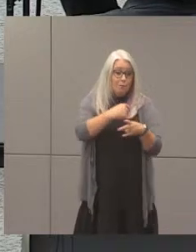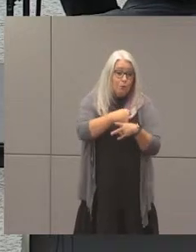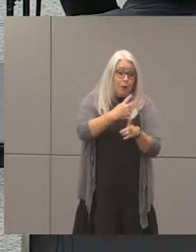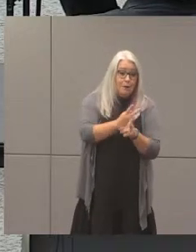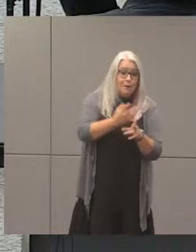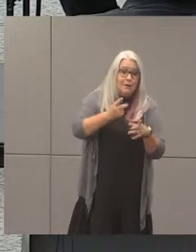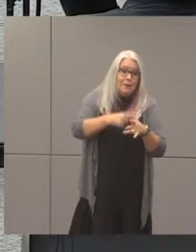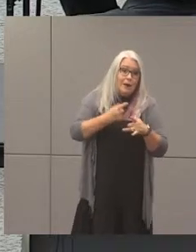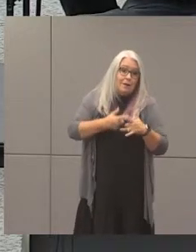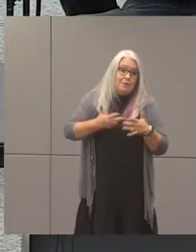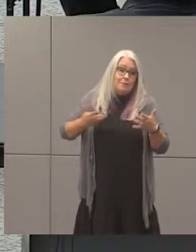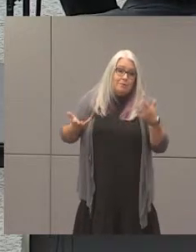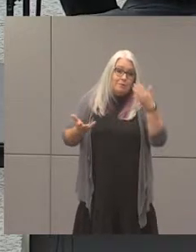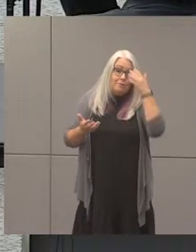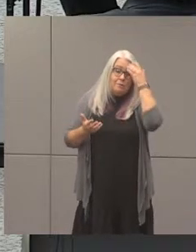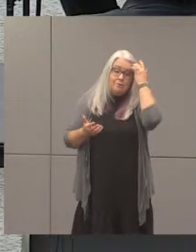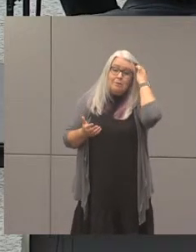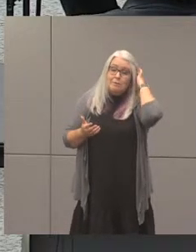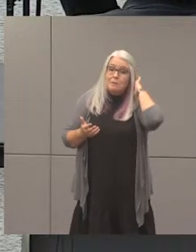then